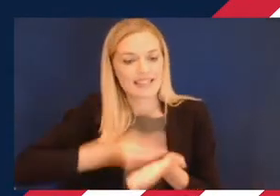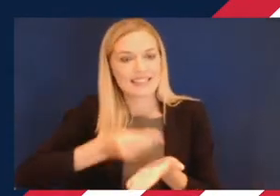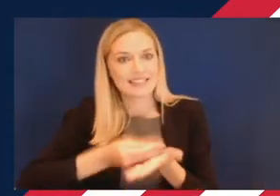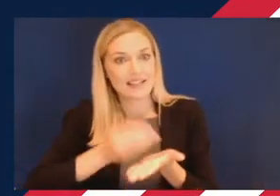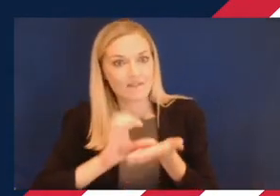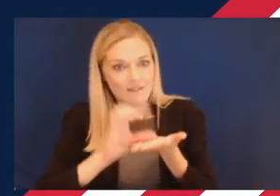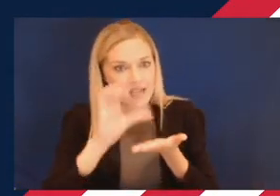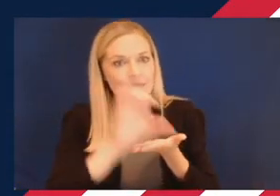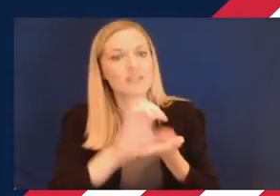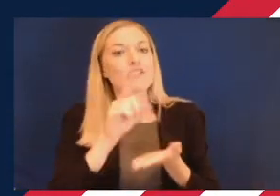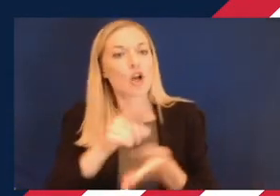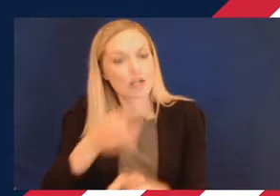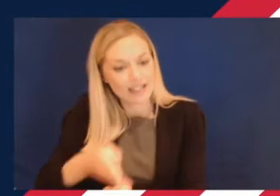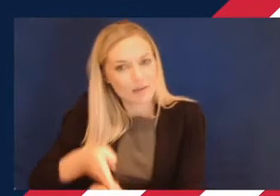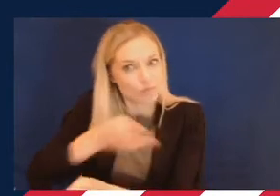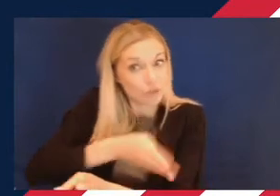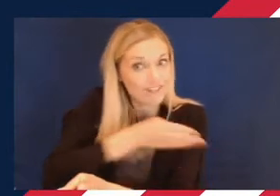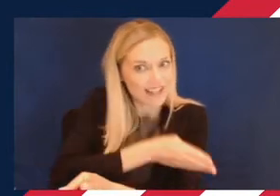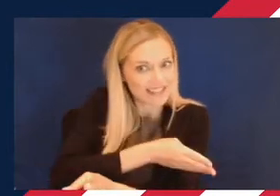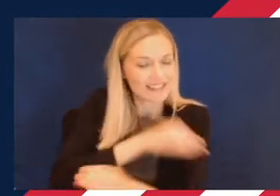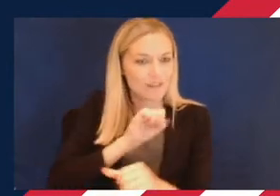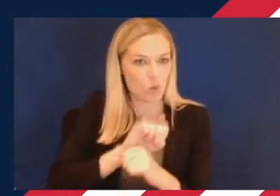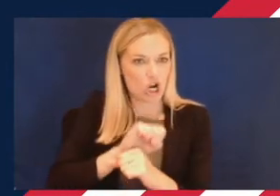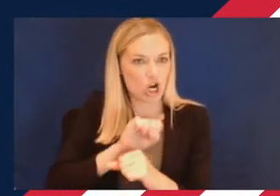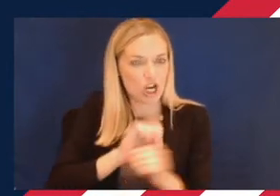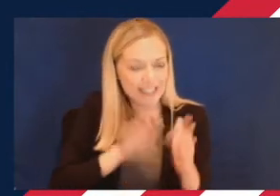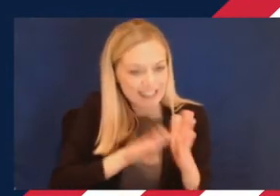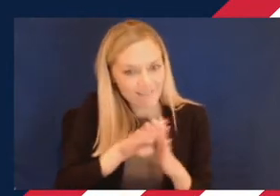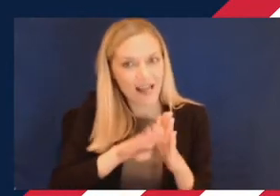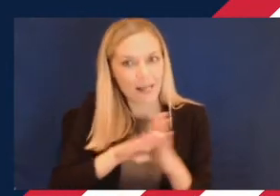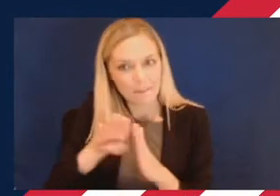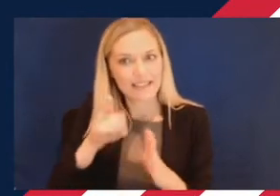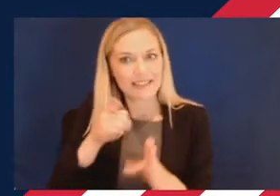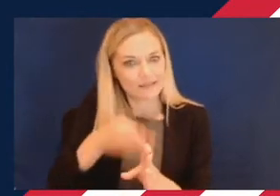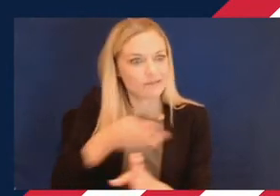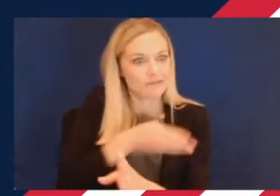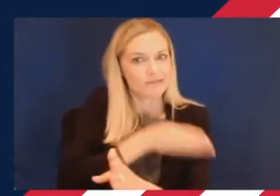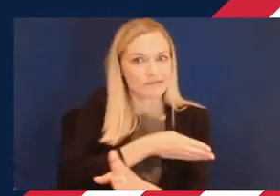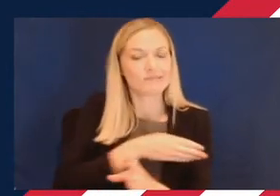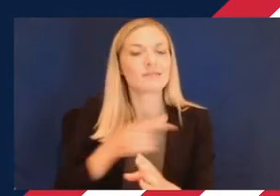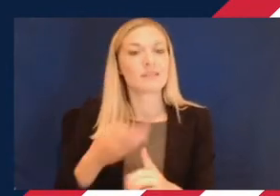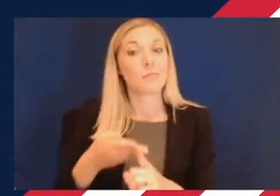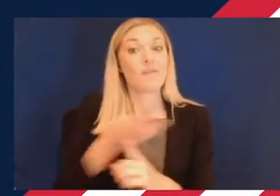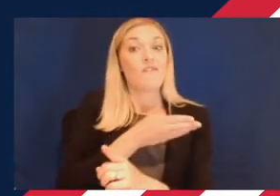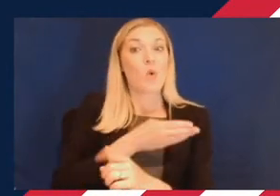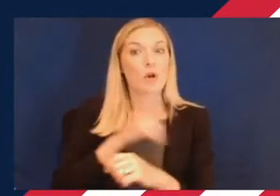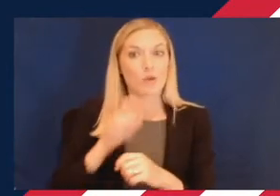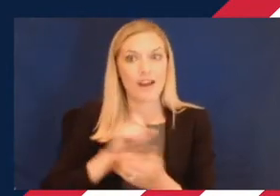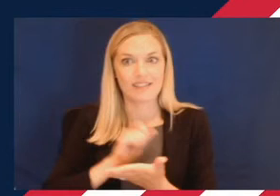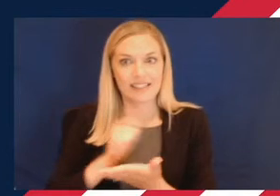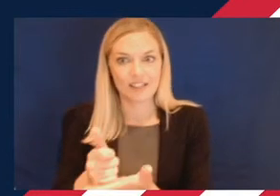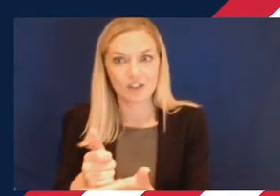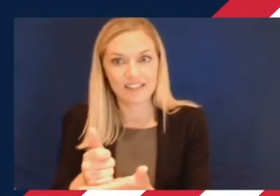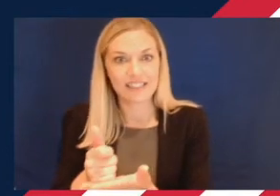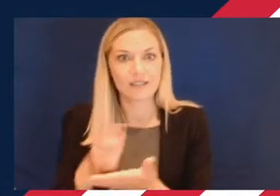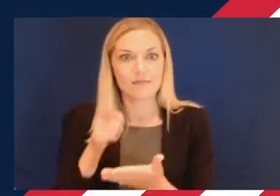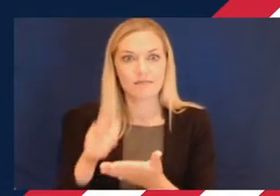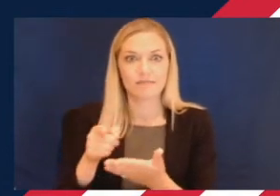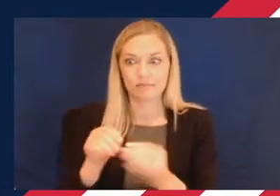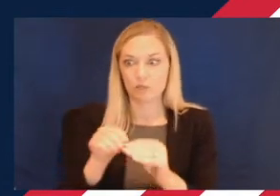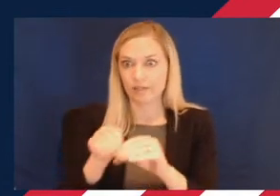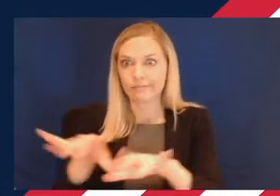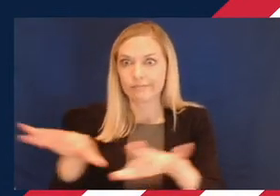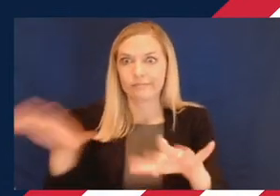development, preventative work before you actually have to do intervention. So that balance. But I will also say that I did